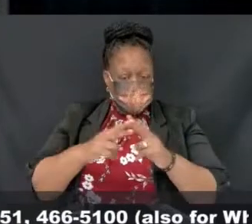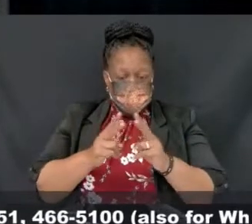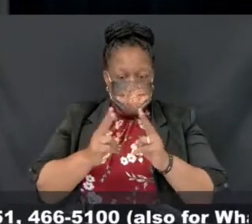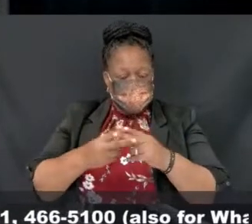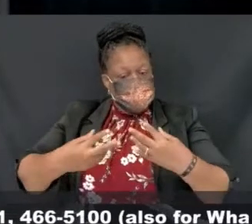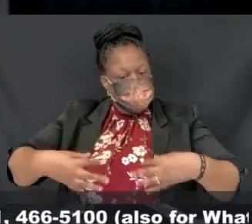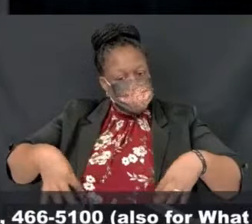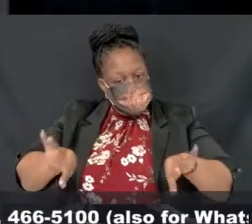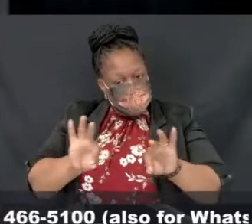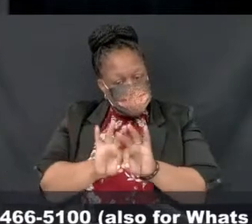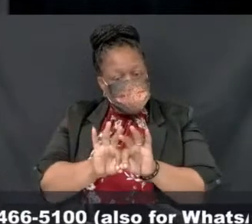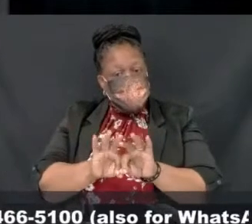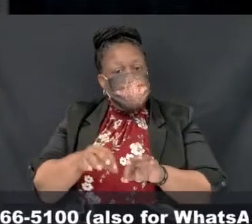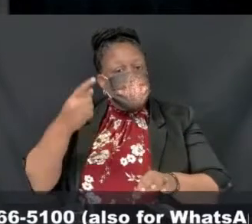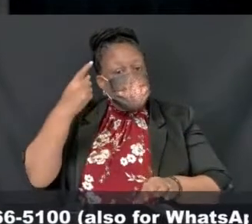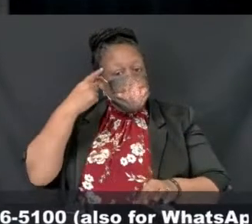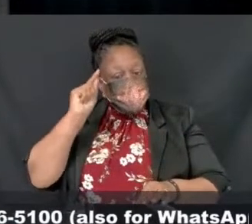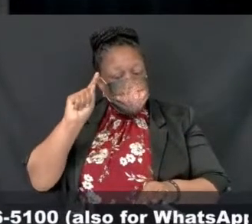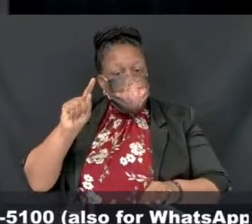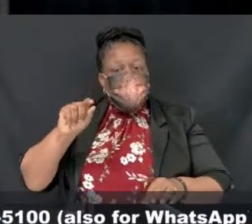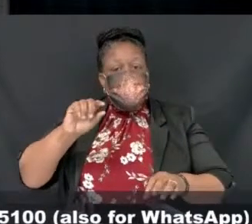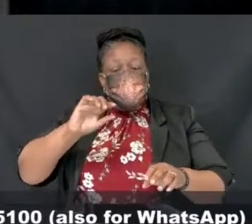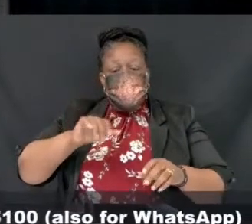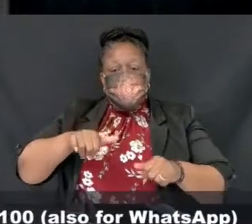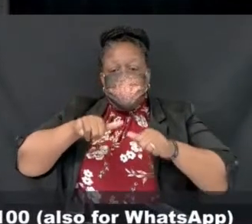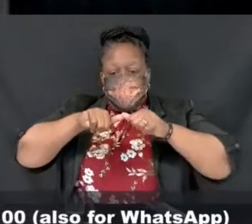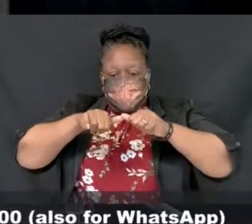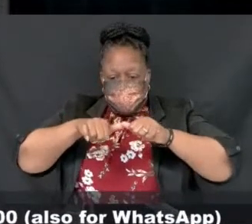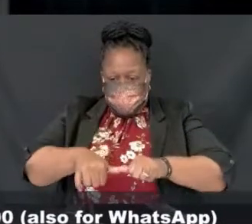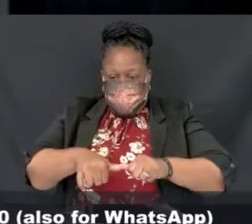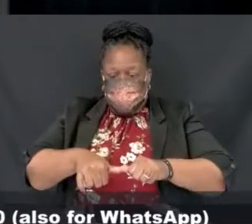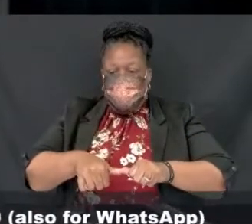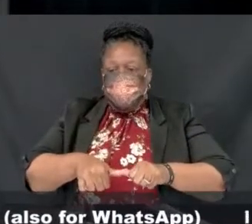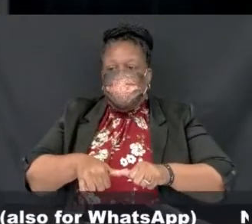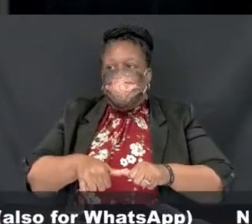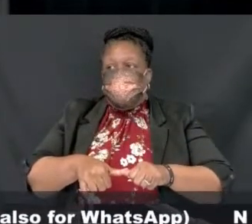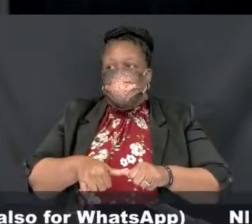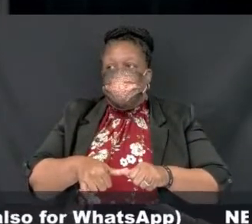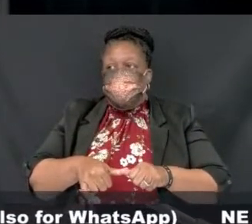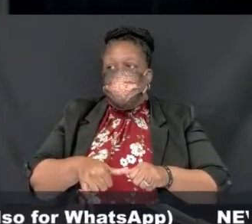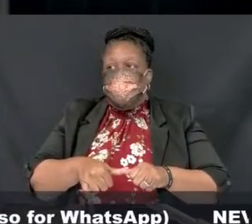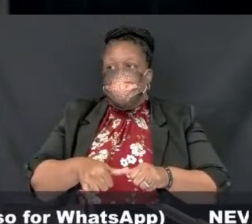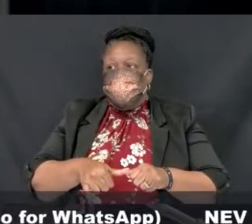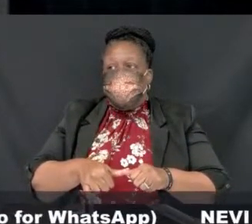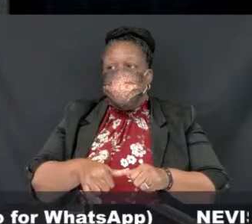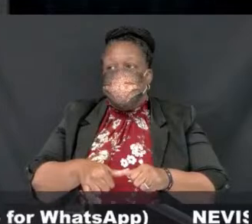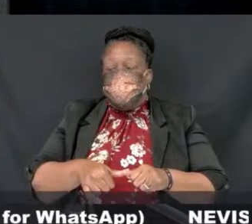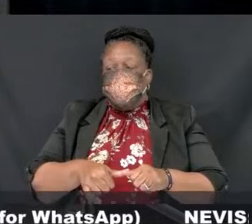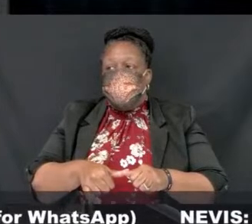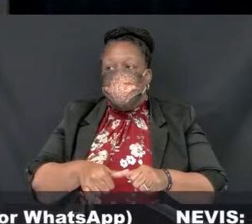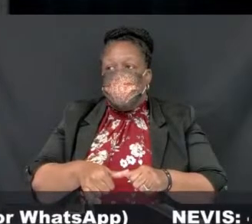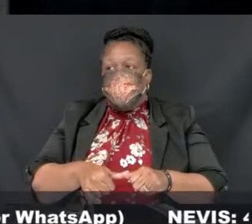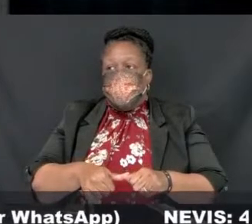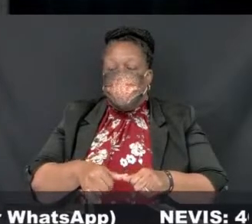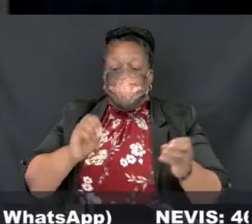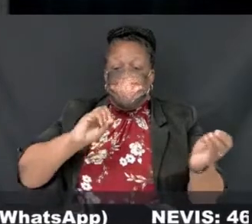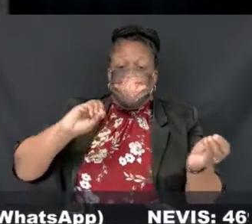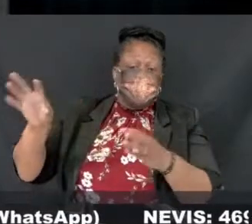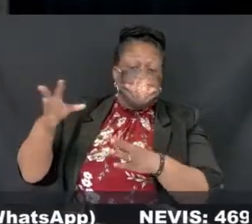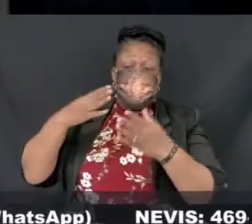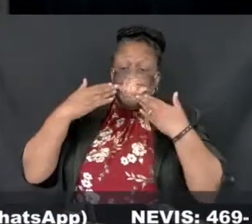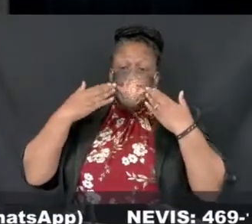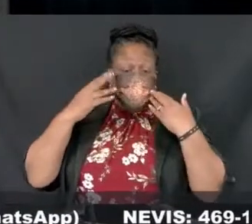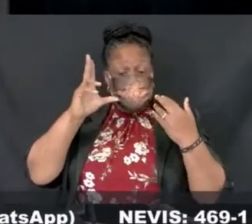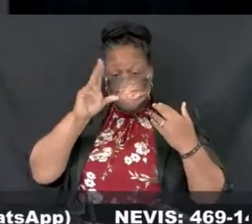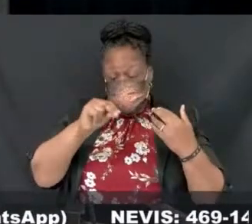those persons who are asking about when are we going to get rid of the mask, when are we going to get rid of our quarantine and etc. for even